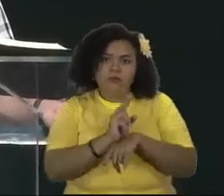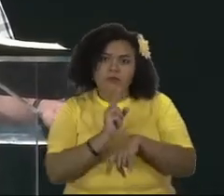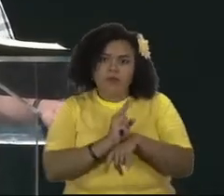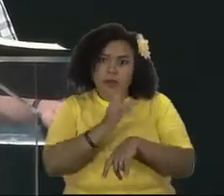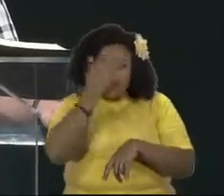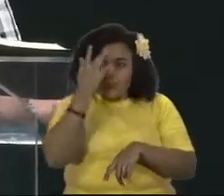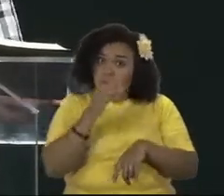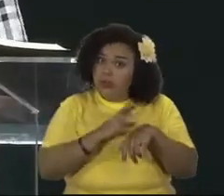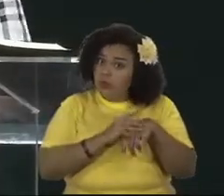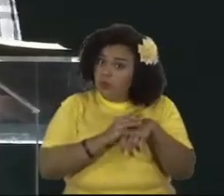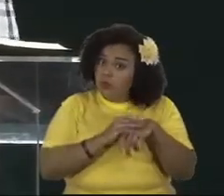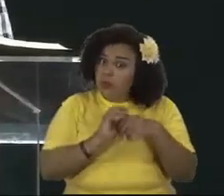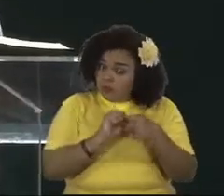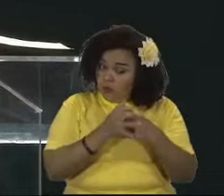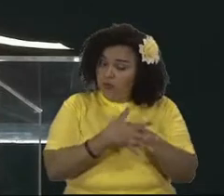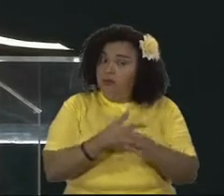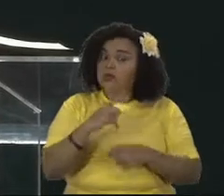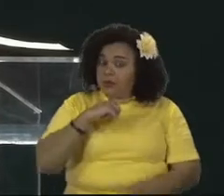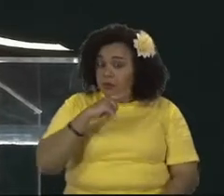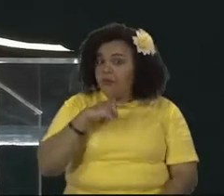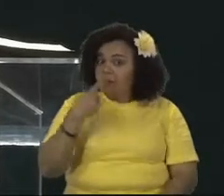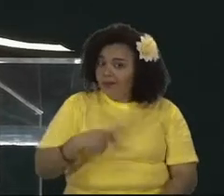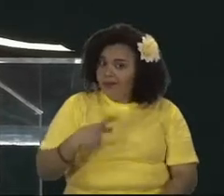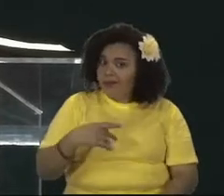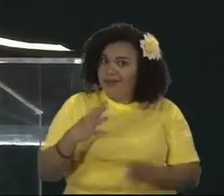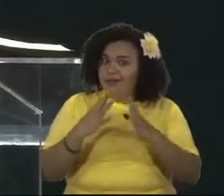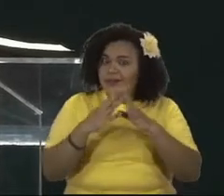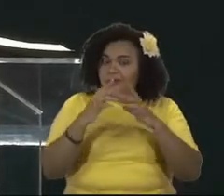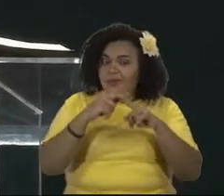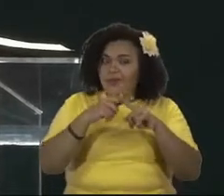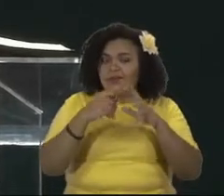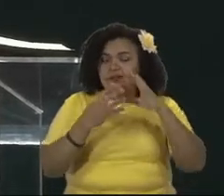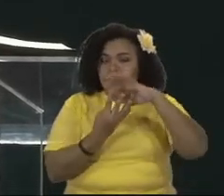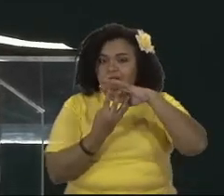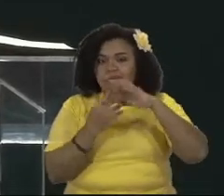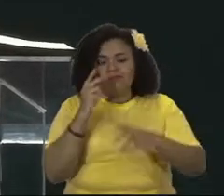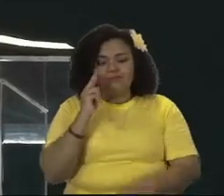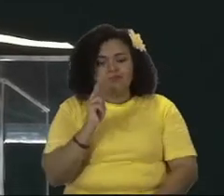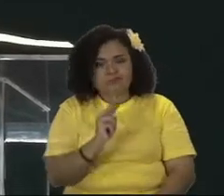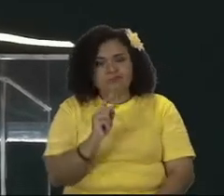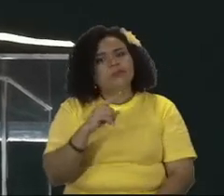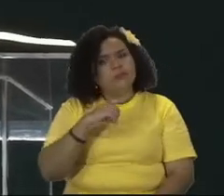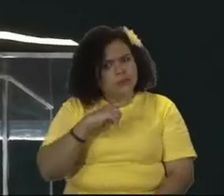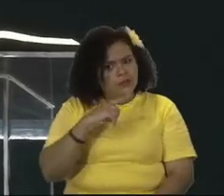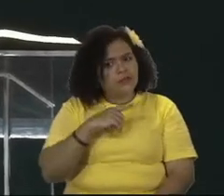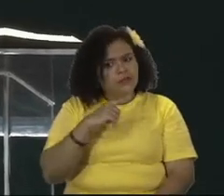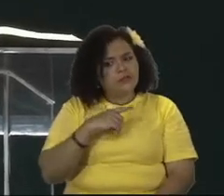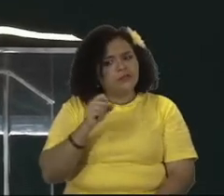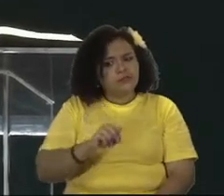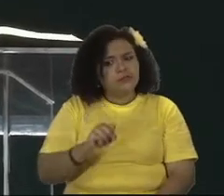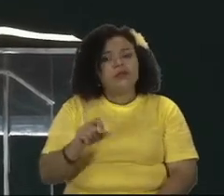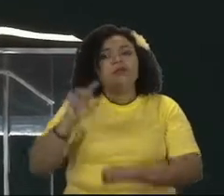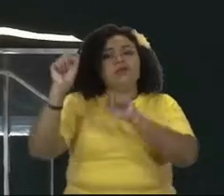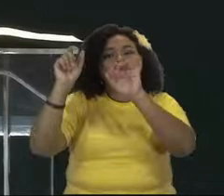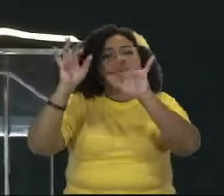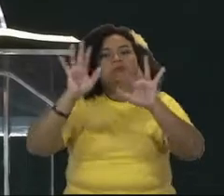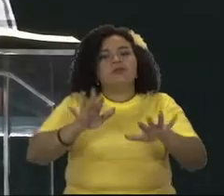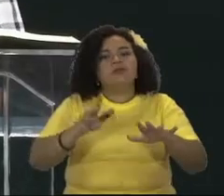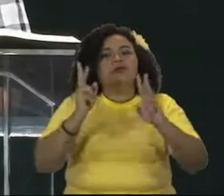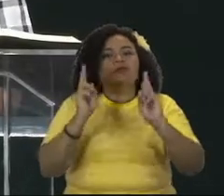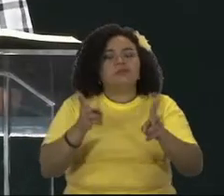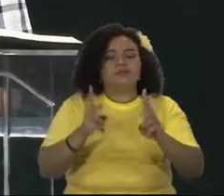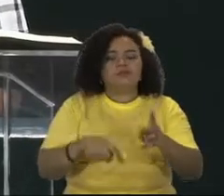DNA, it is a DNA towards the desire of God. Number